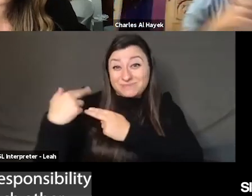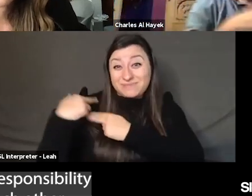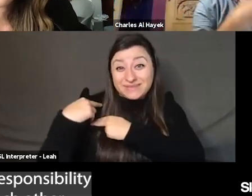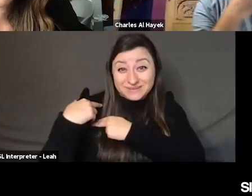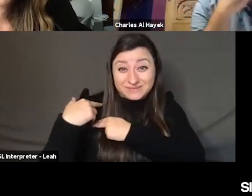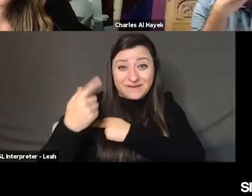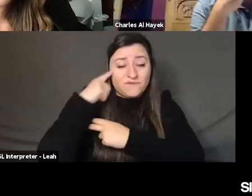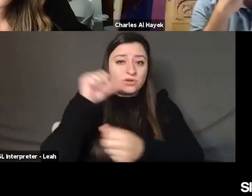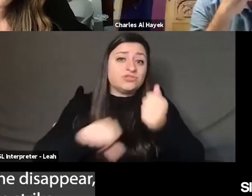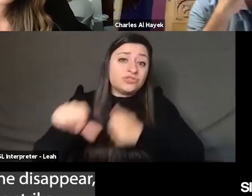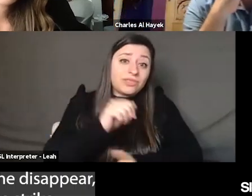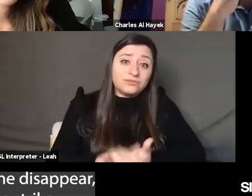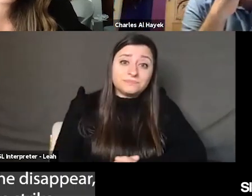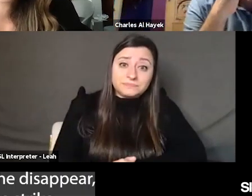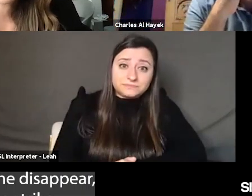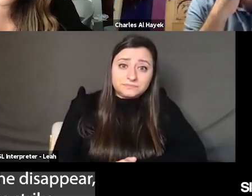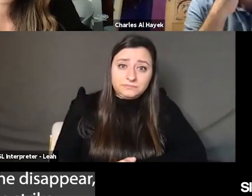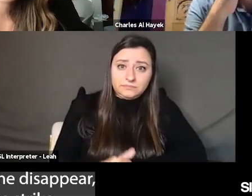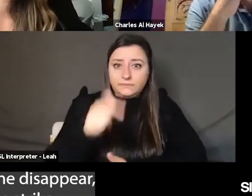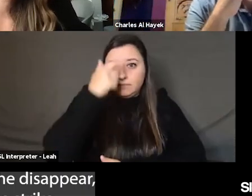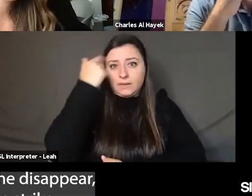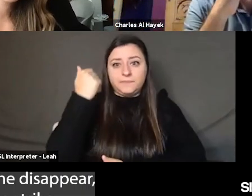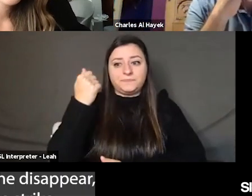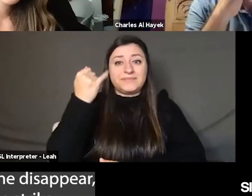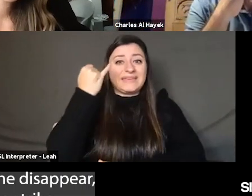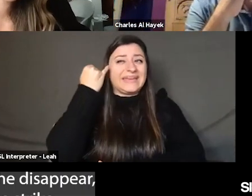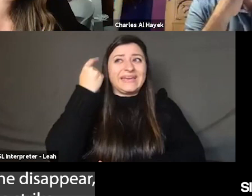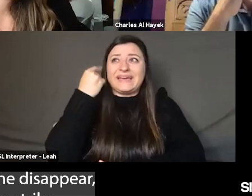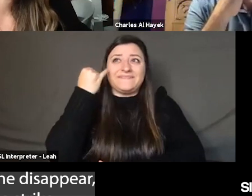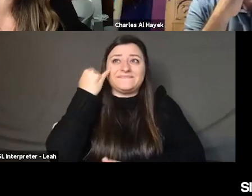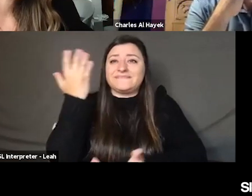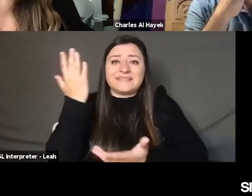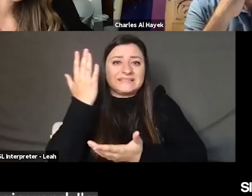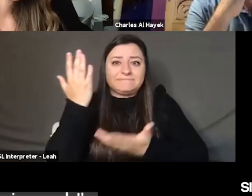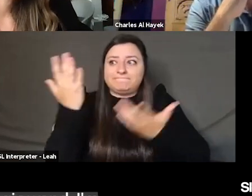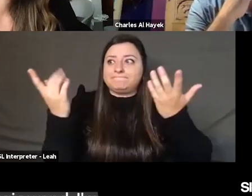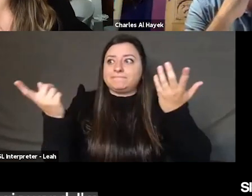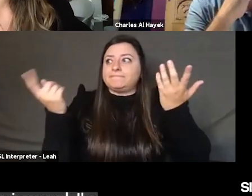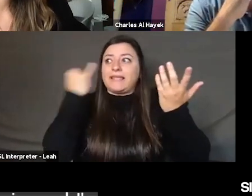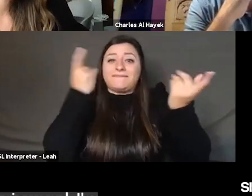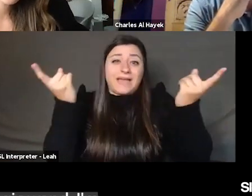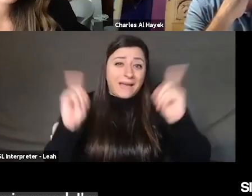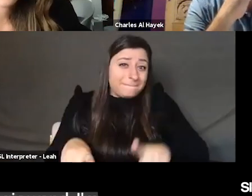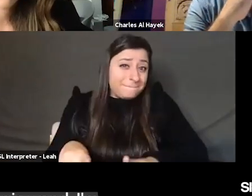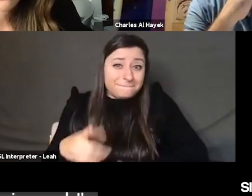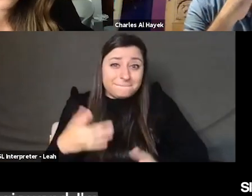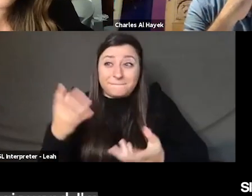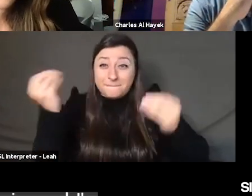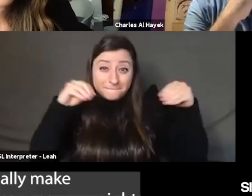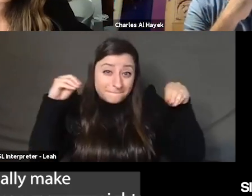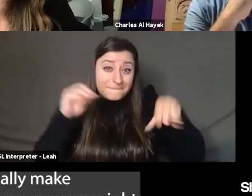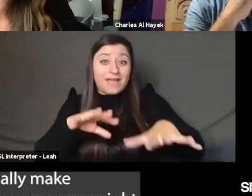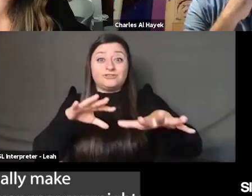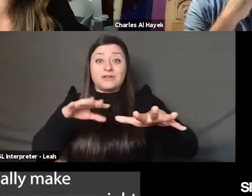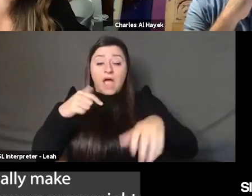towards each other. Because with the disappear, if by some strike, a stroke of a magic wand,